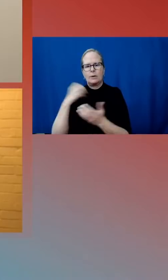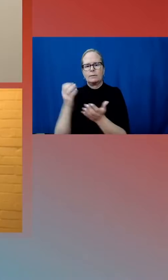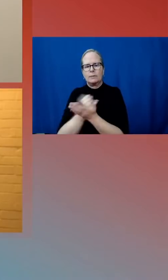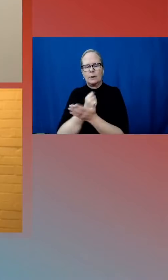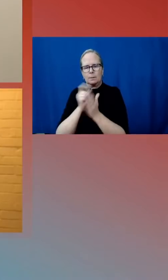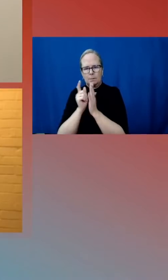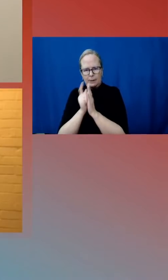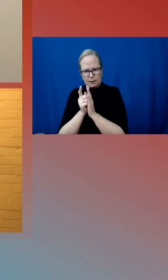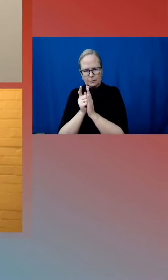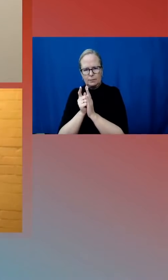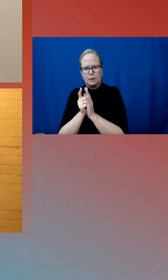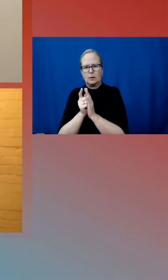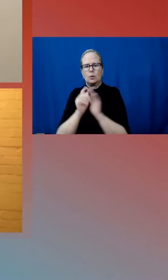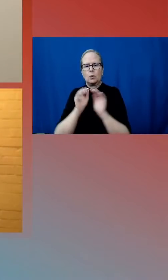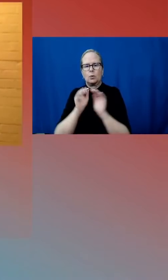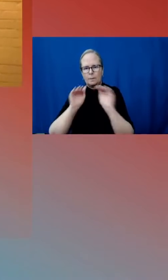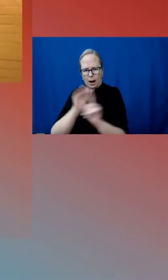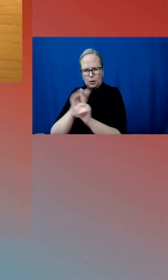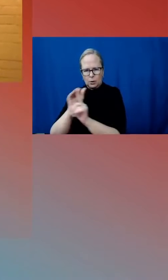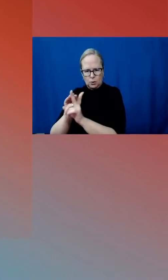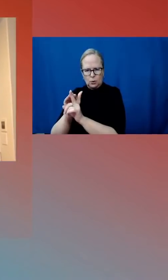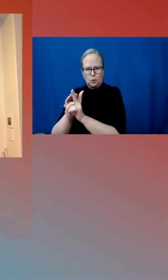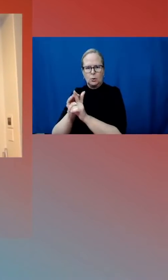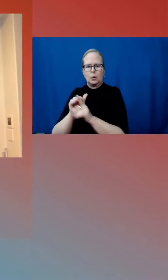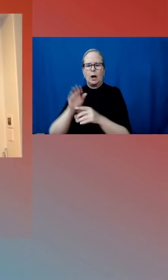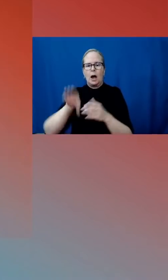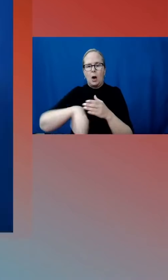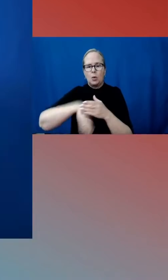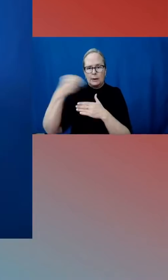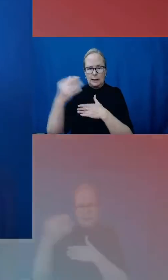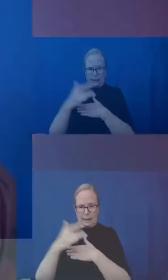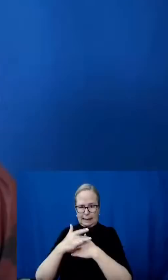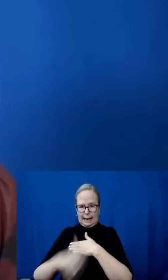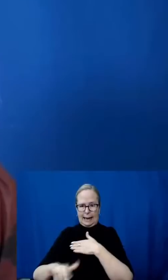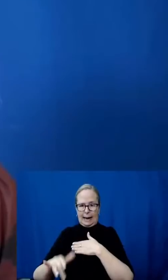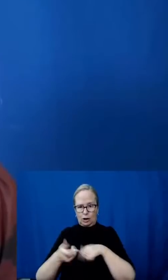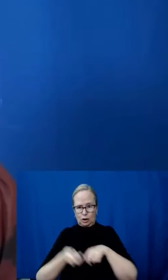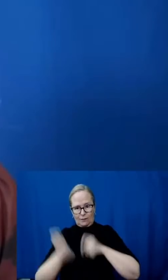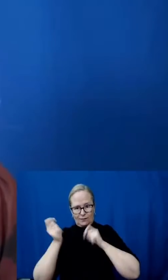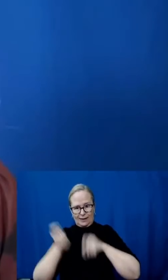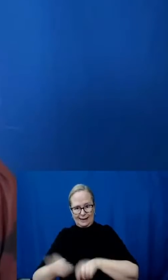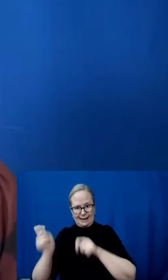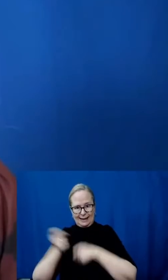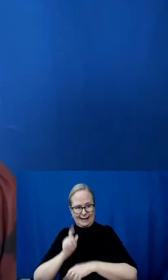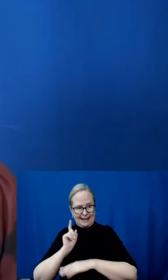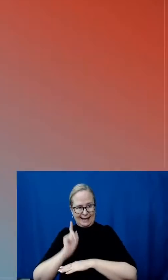take this moment to remind everybody not to shovel snow naked.